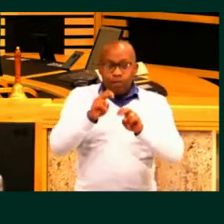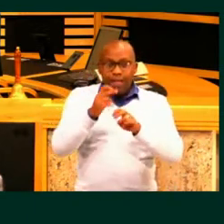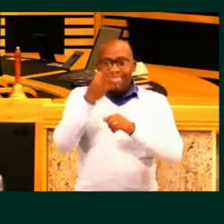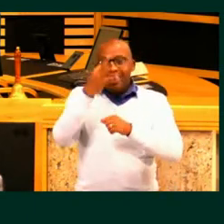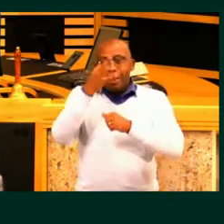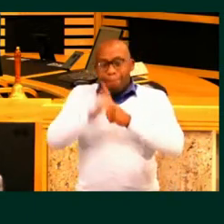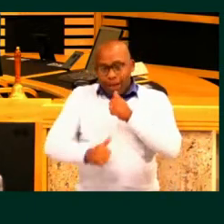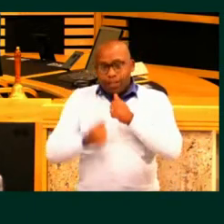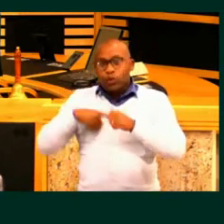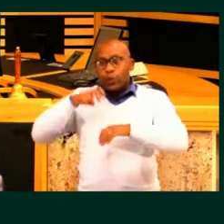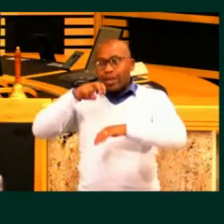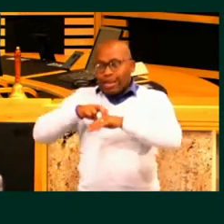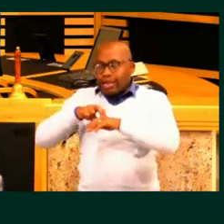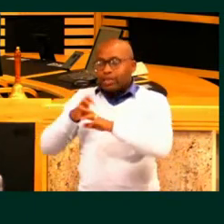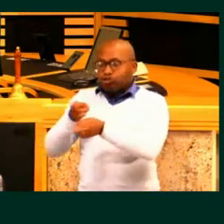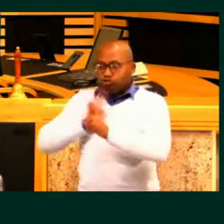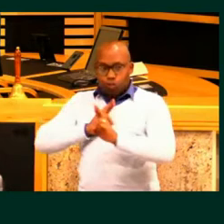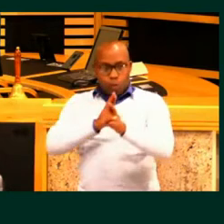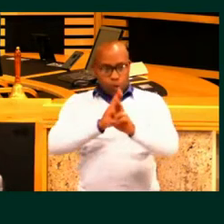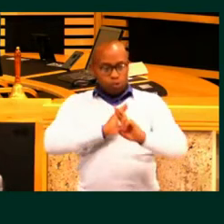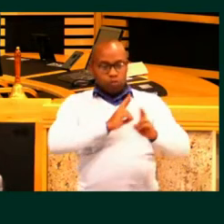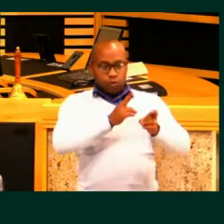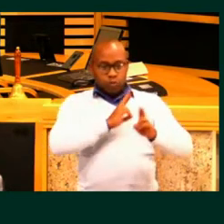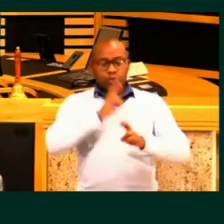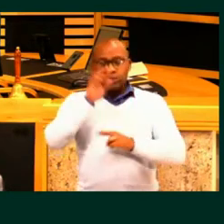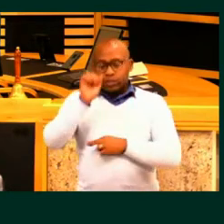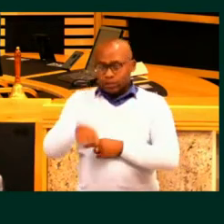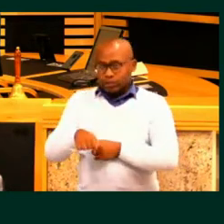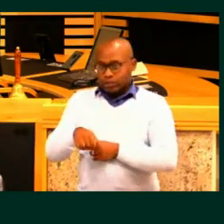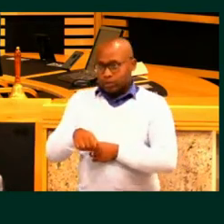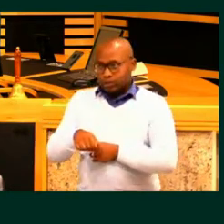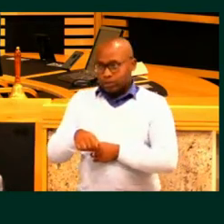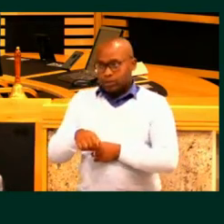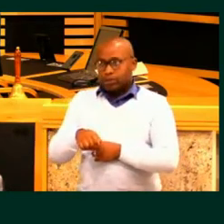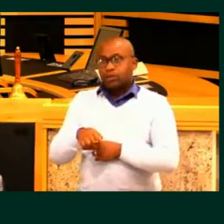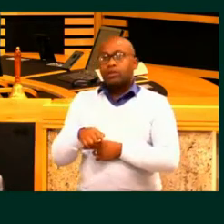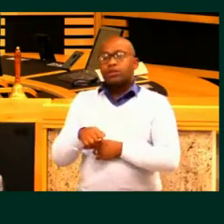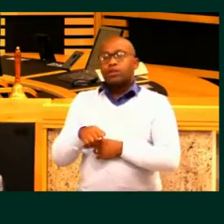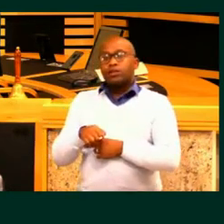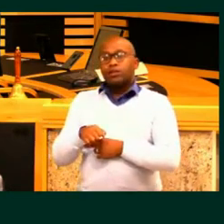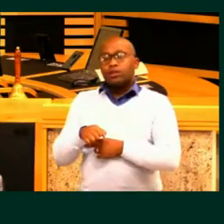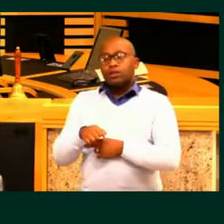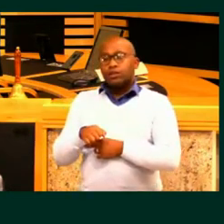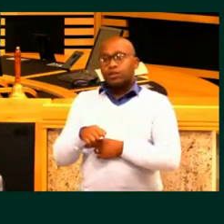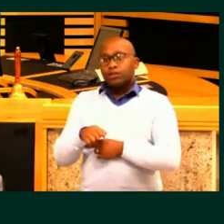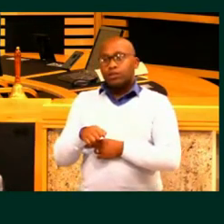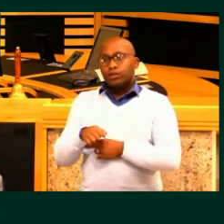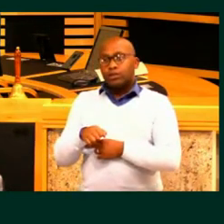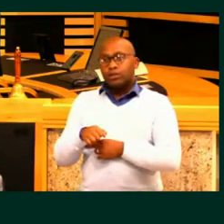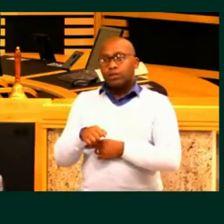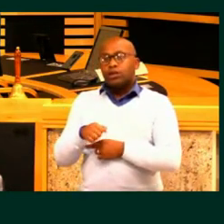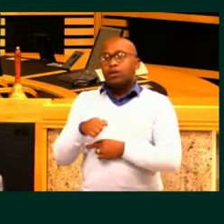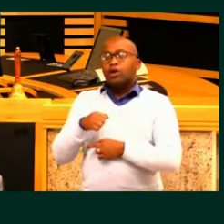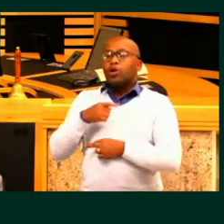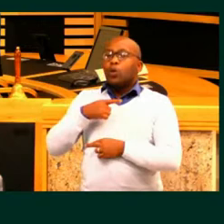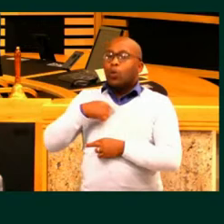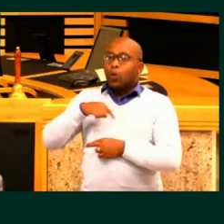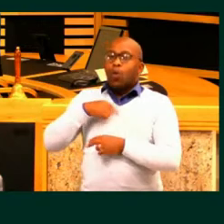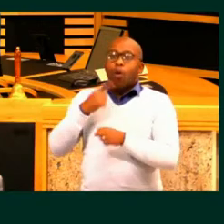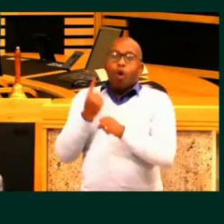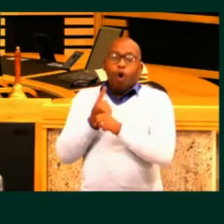he forth the department in a continuous basis shares the the advertisement with local